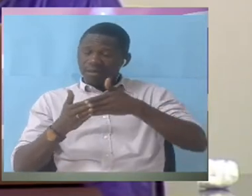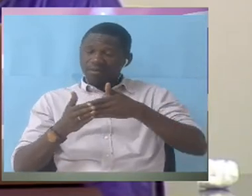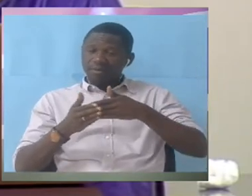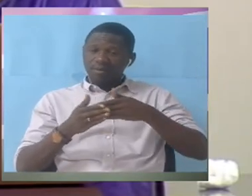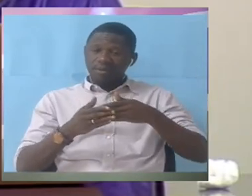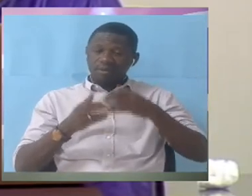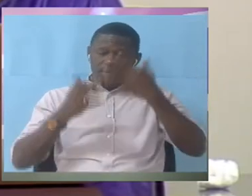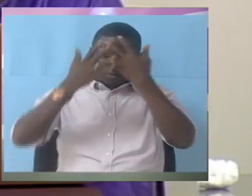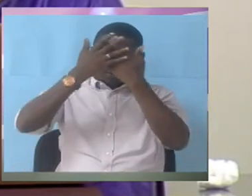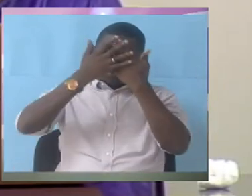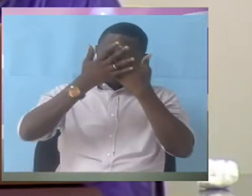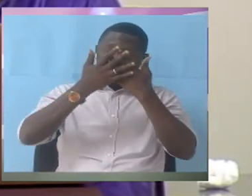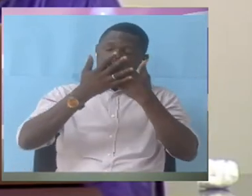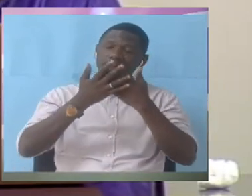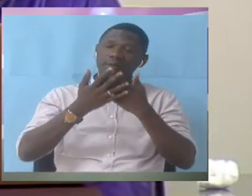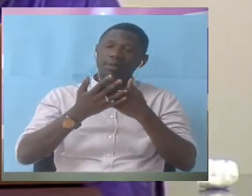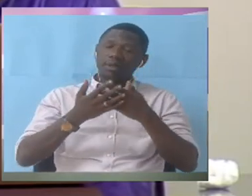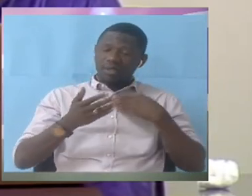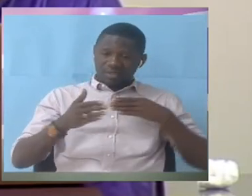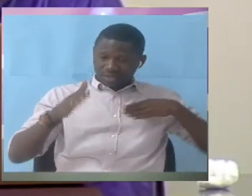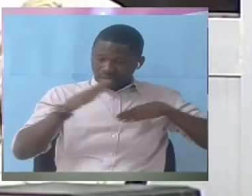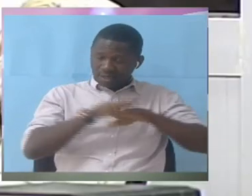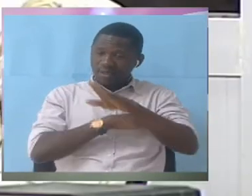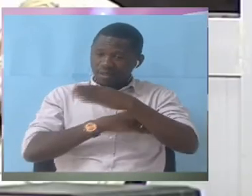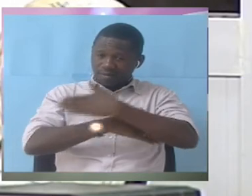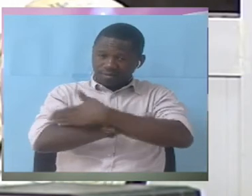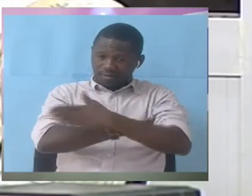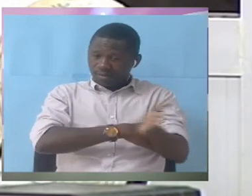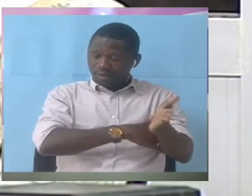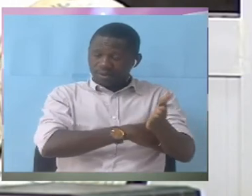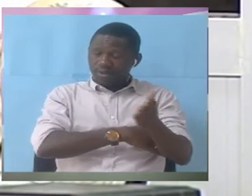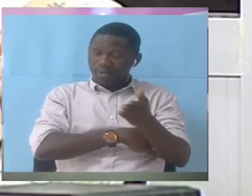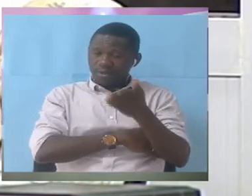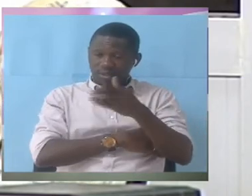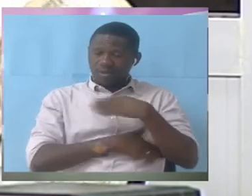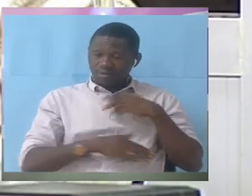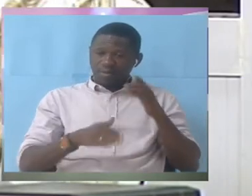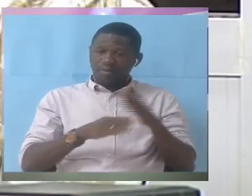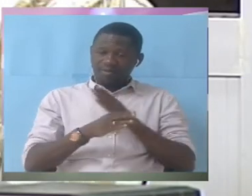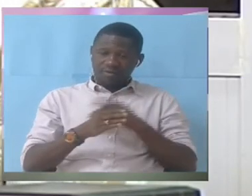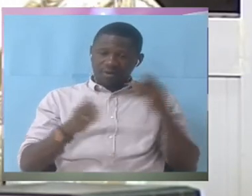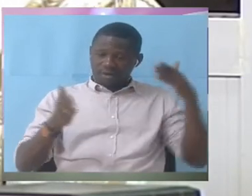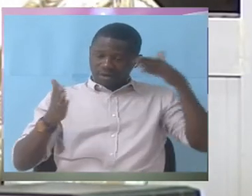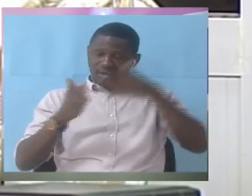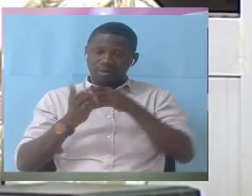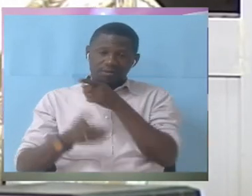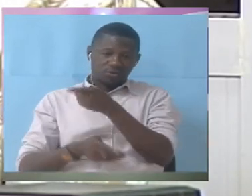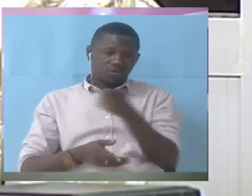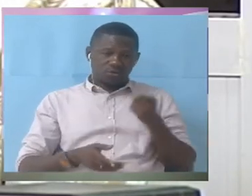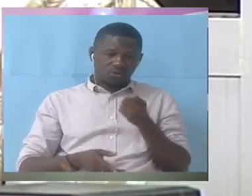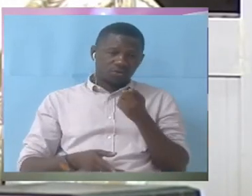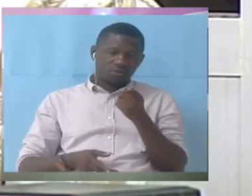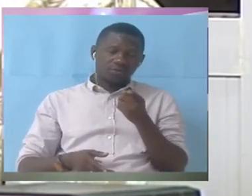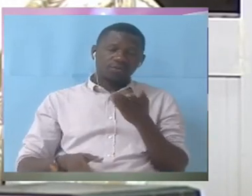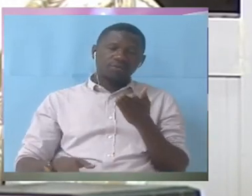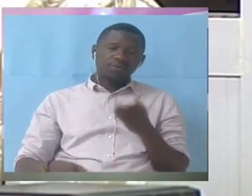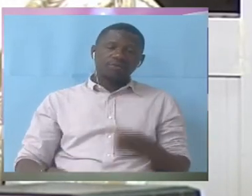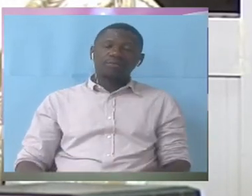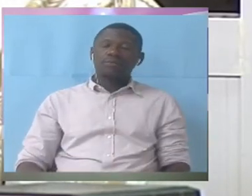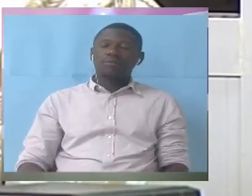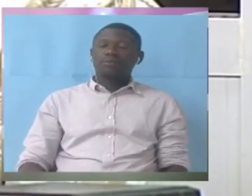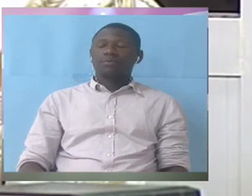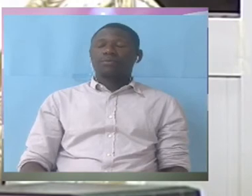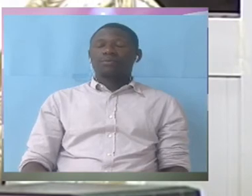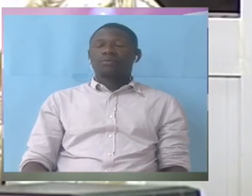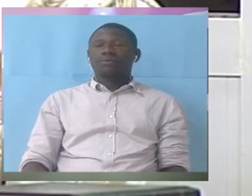the security wing where you were detained sonu ardi ci entre ci bunta bi dafa melni ñom dañ dugg ci kasso bi bunta bu mag